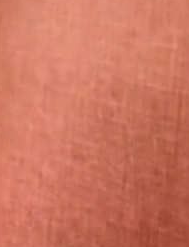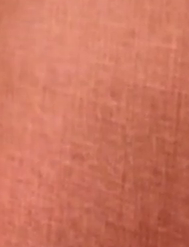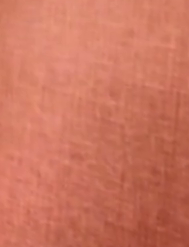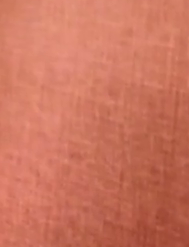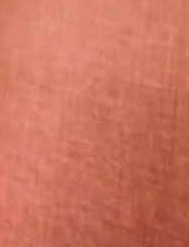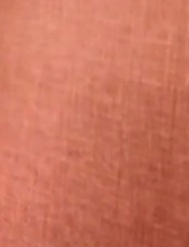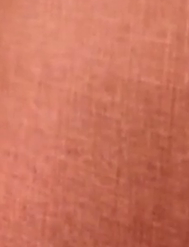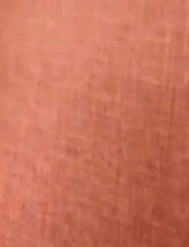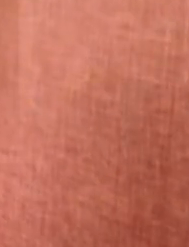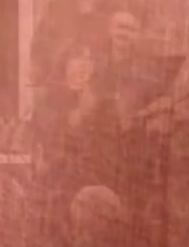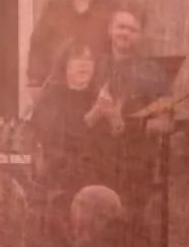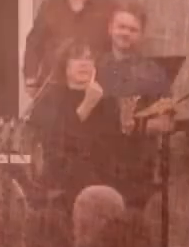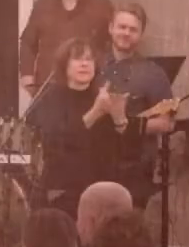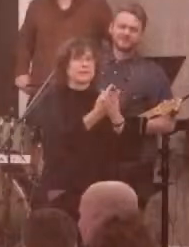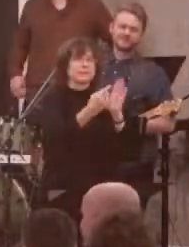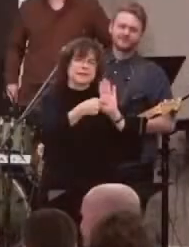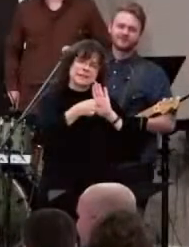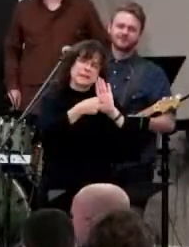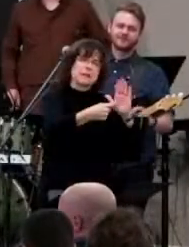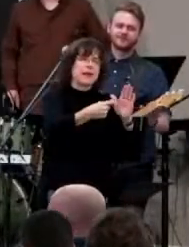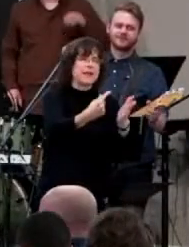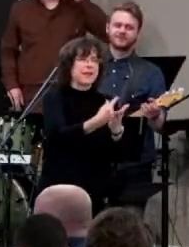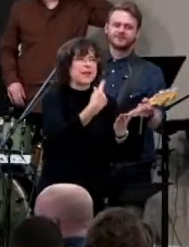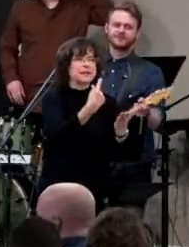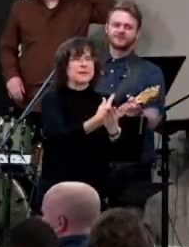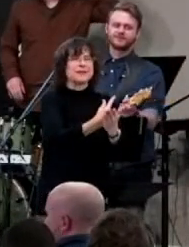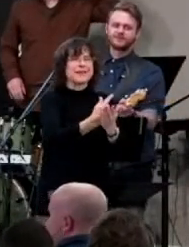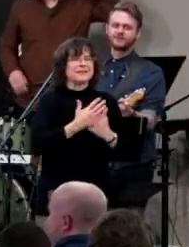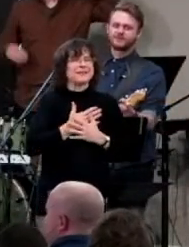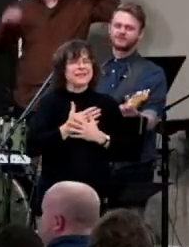the gospel, to display the gospel, and to delight in the